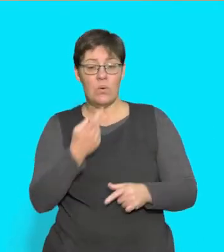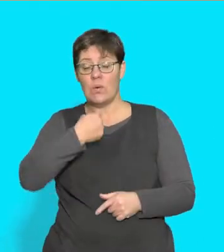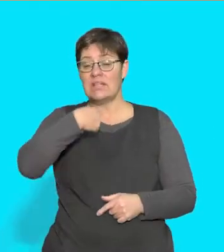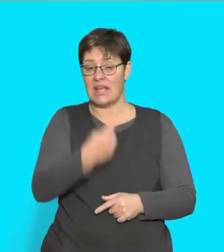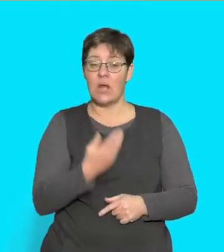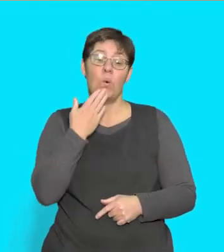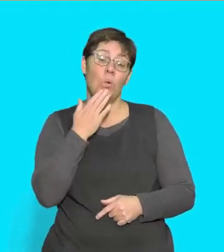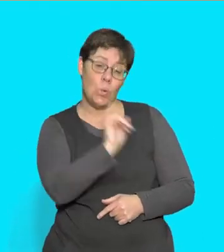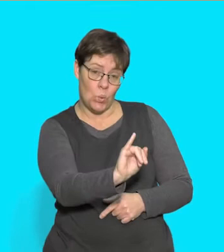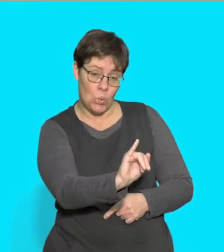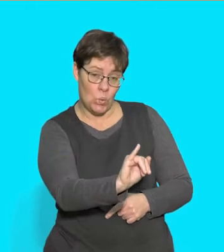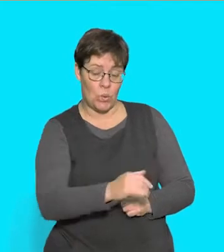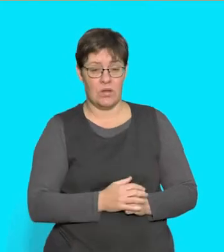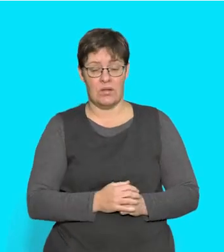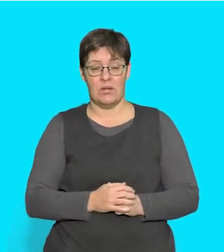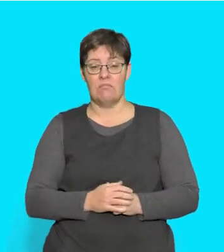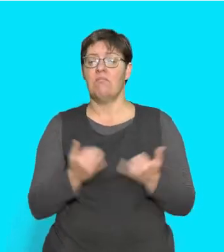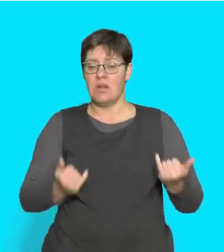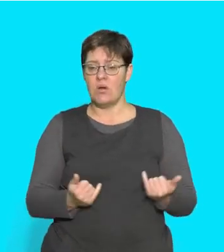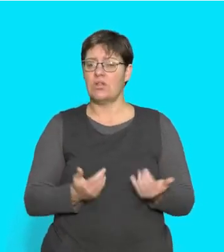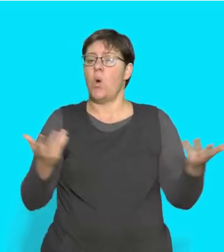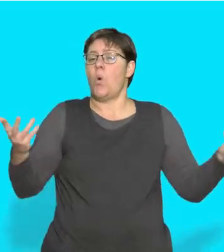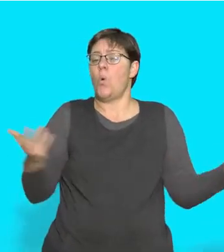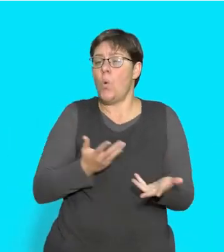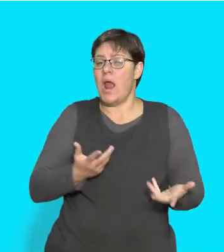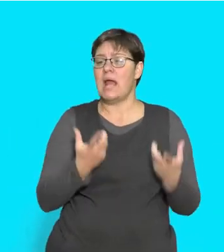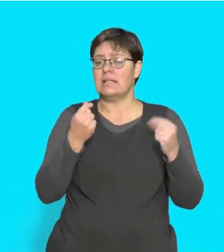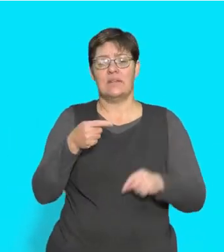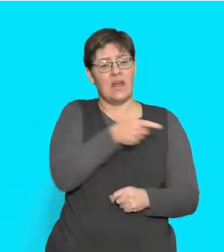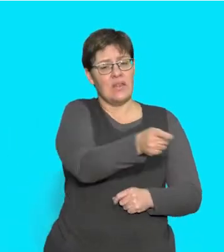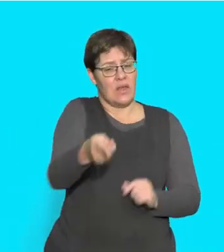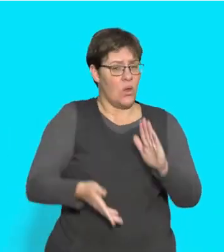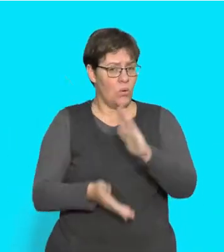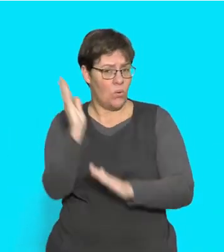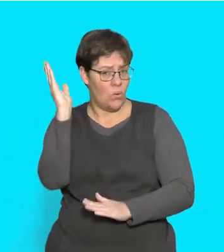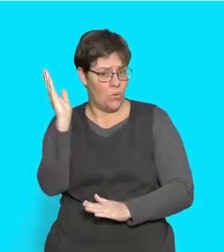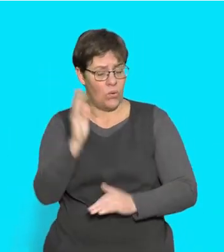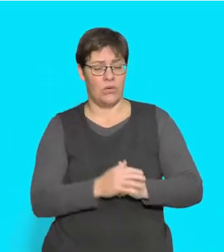who? Now ask, where did they go?